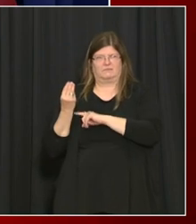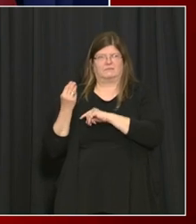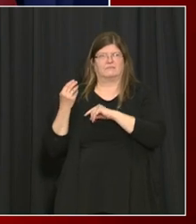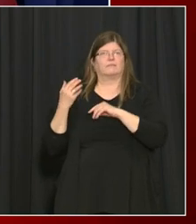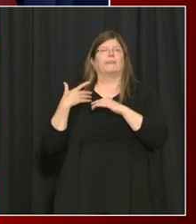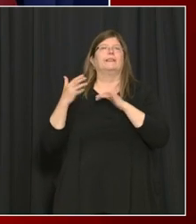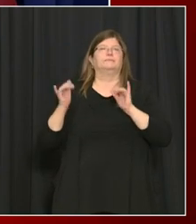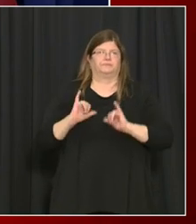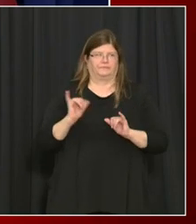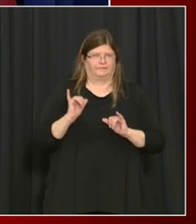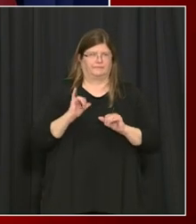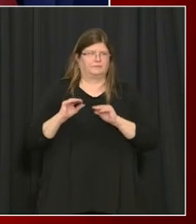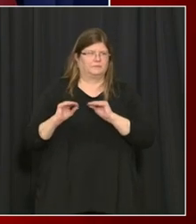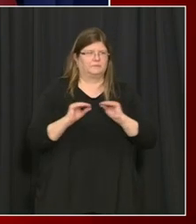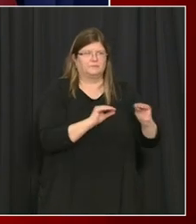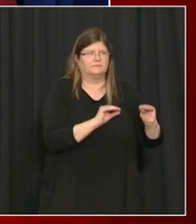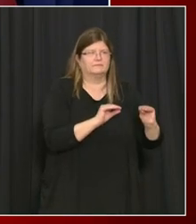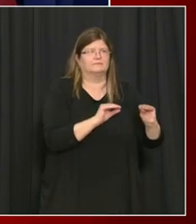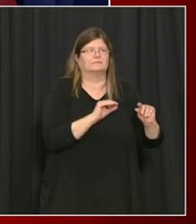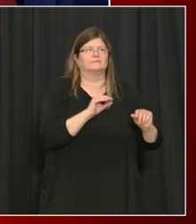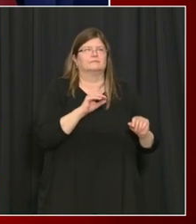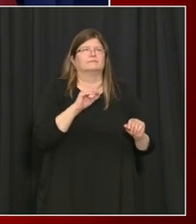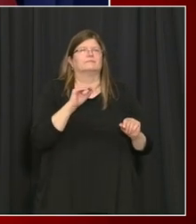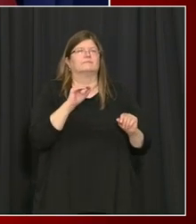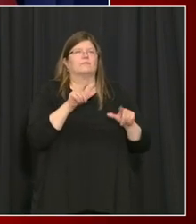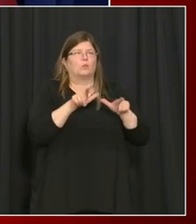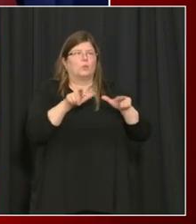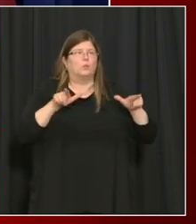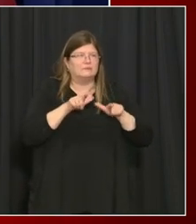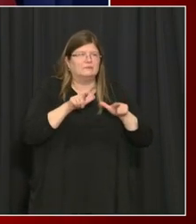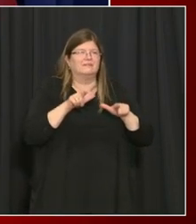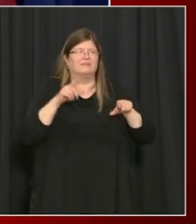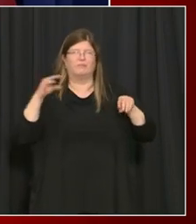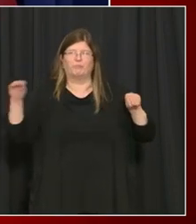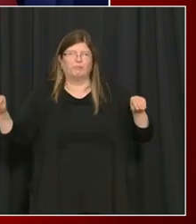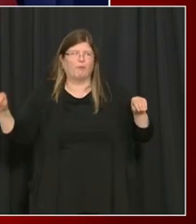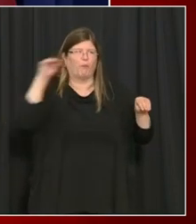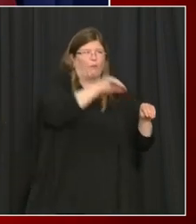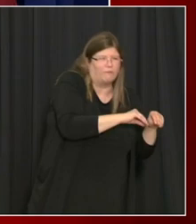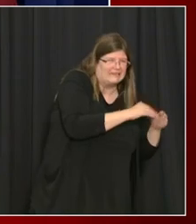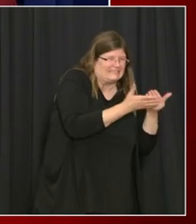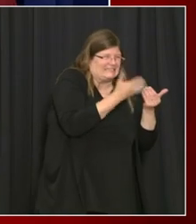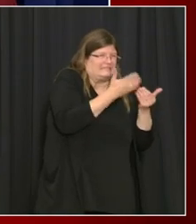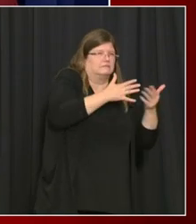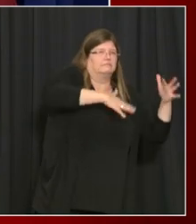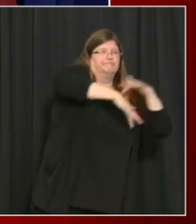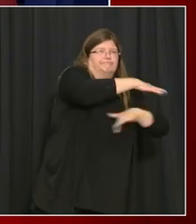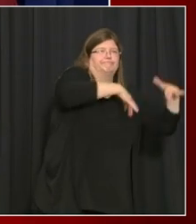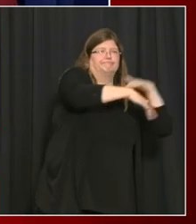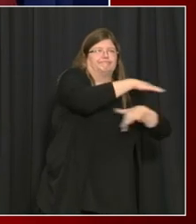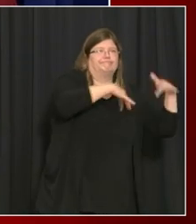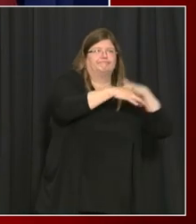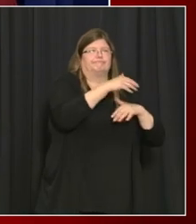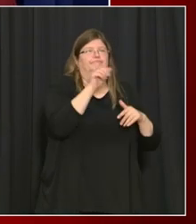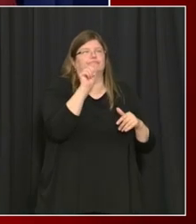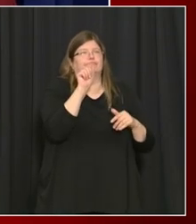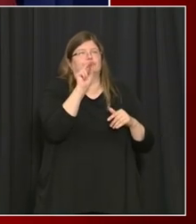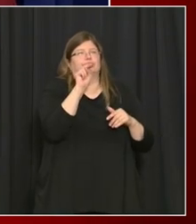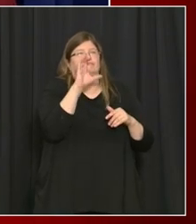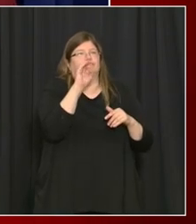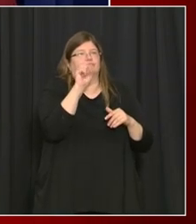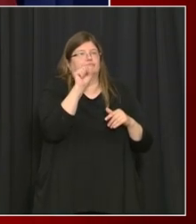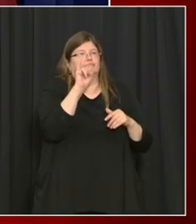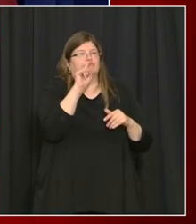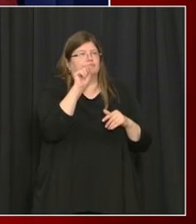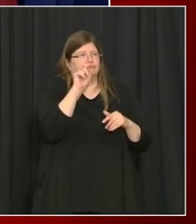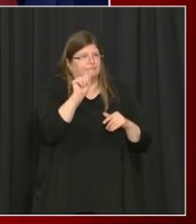moving the Ward 8 location to a more walkable and transit-friendly area in Anacostia. So that's going